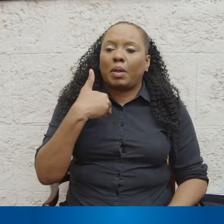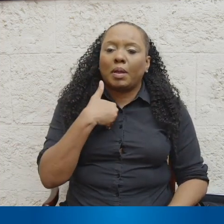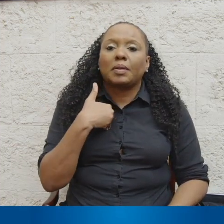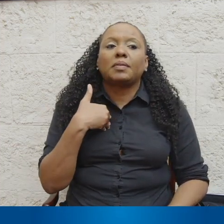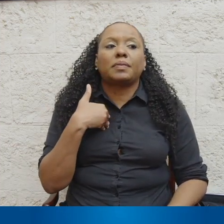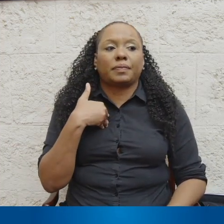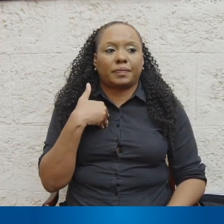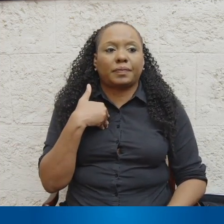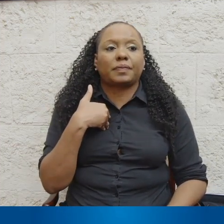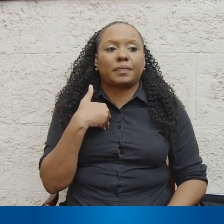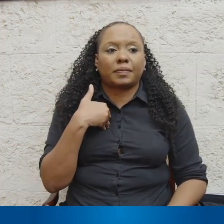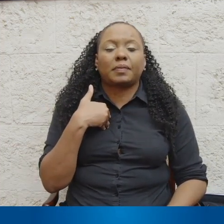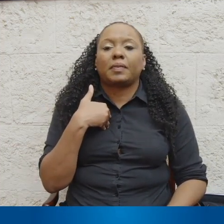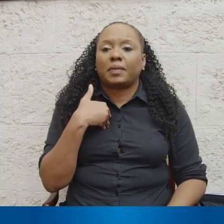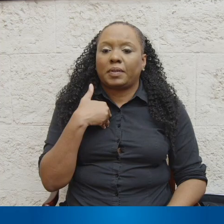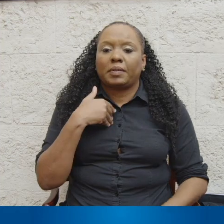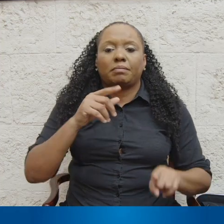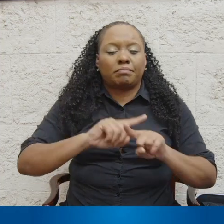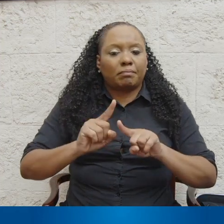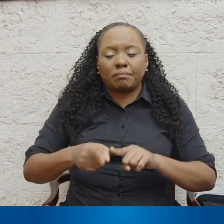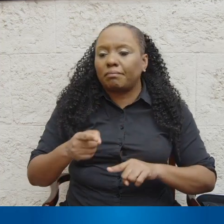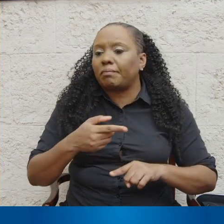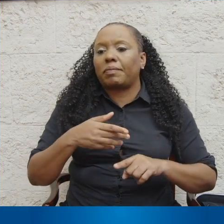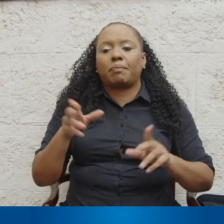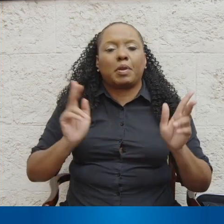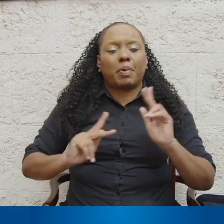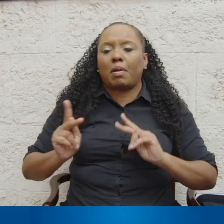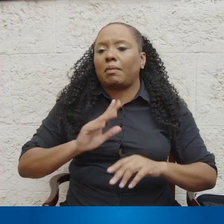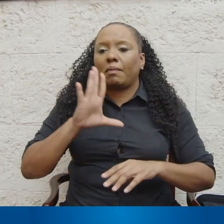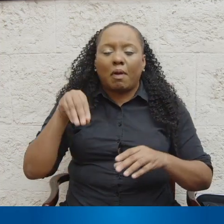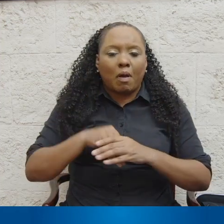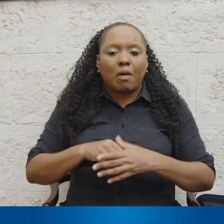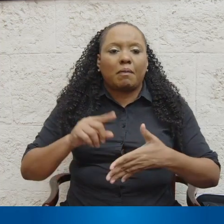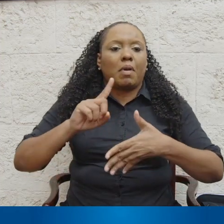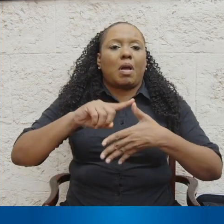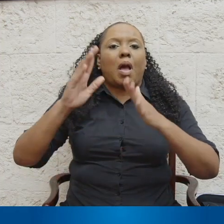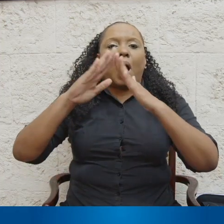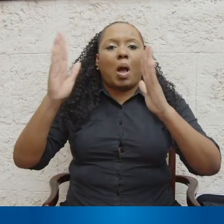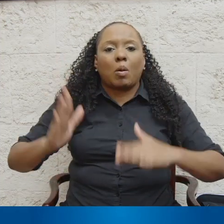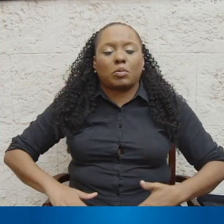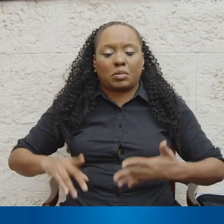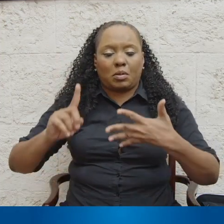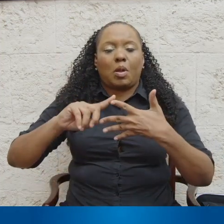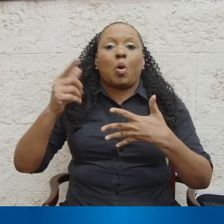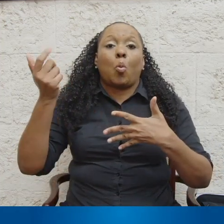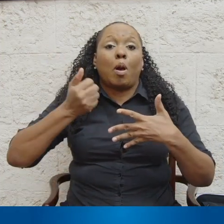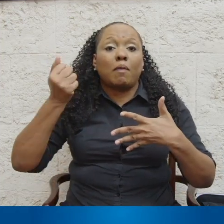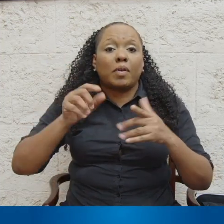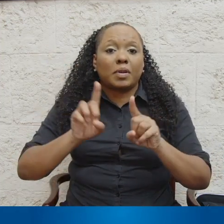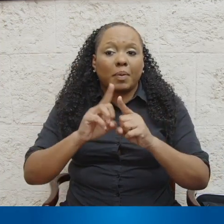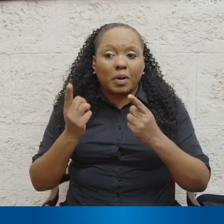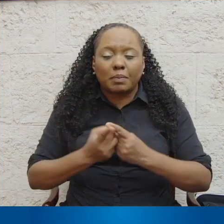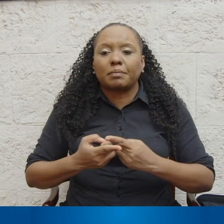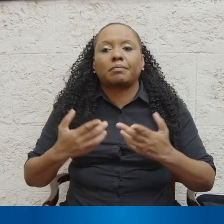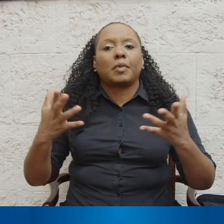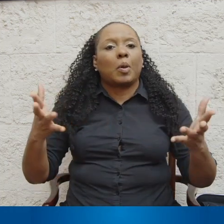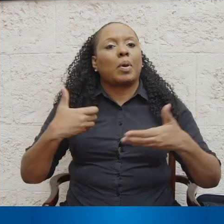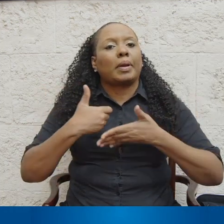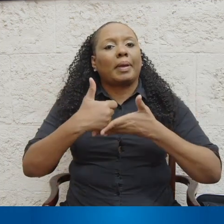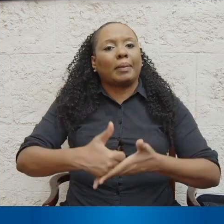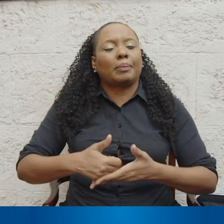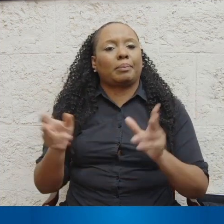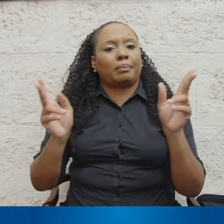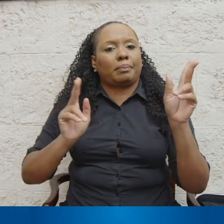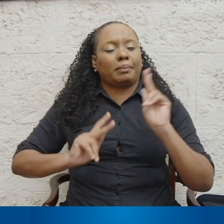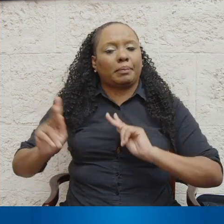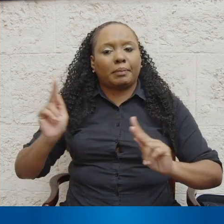aspect of government, housing, welfare, all who are connected to this, to encourage Barbadians and to try to facilitate Barbadians as much as possible to